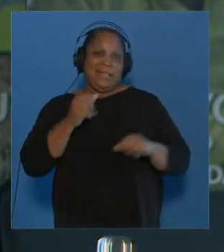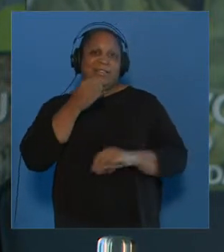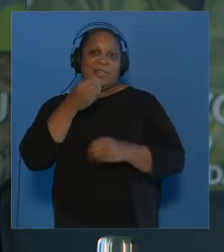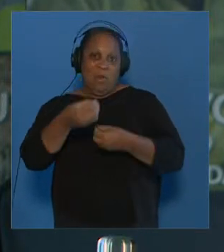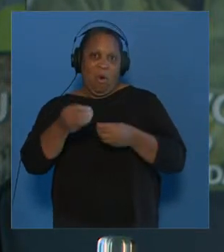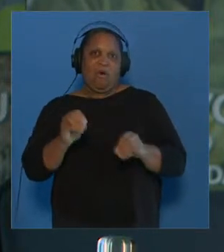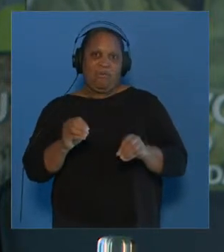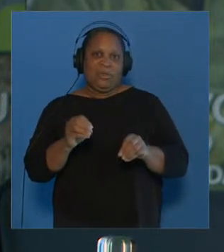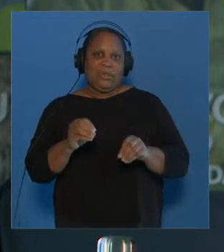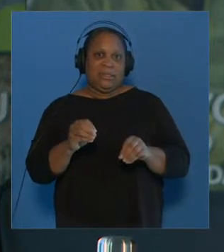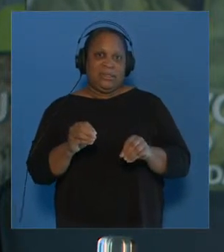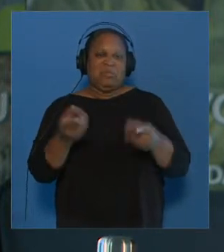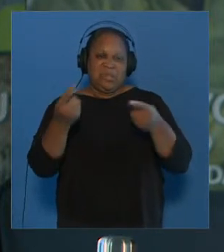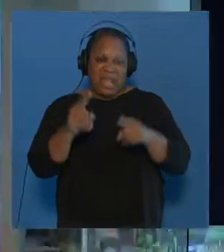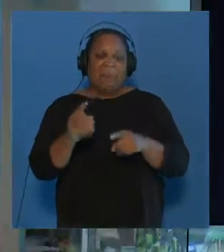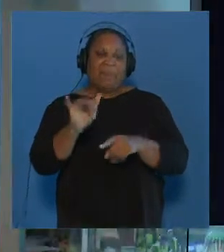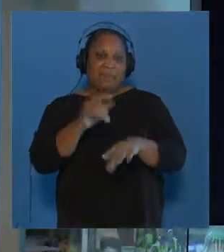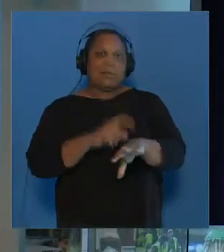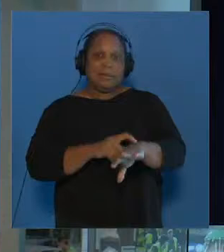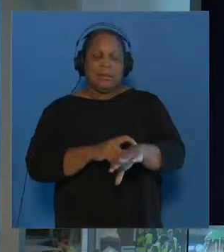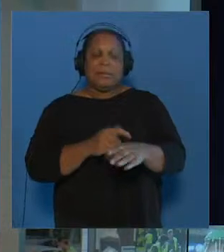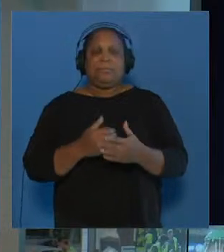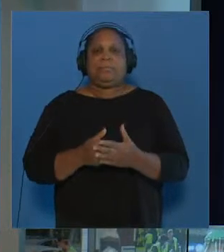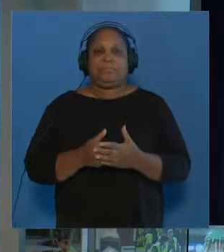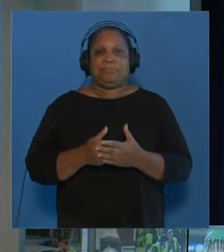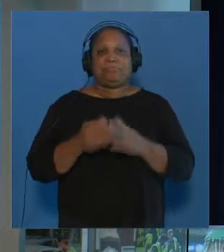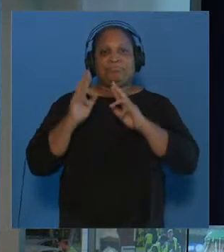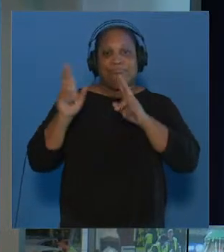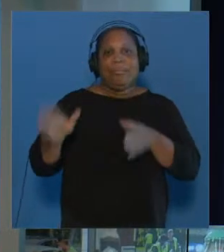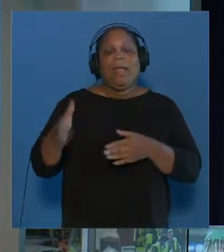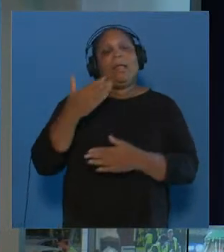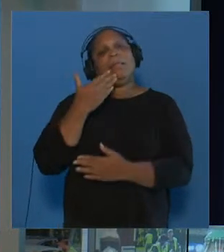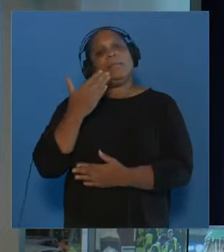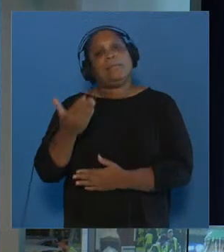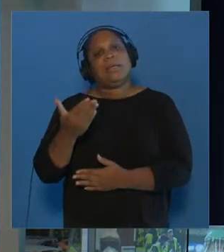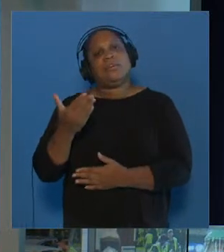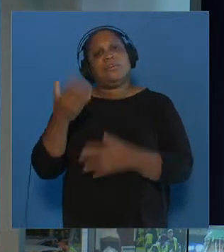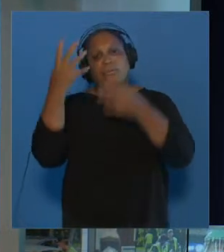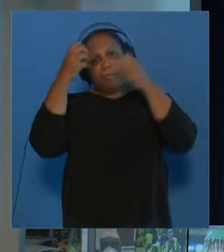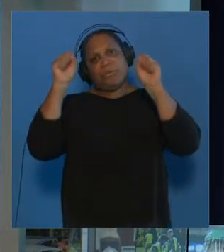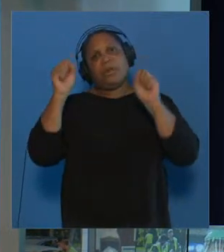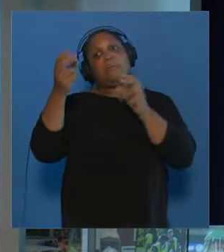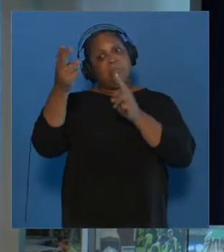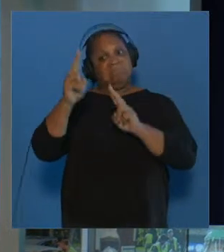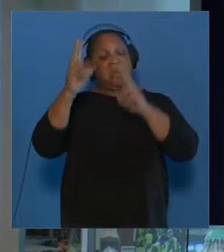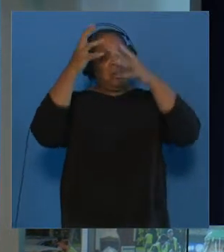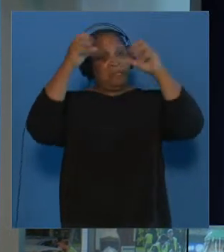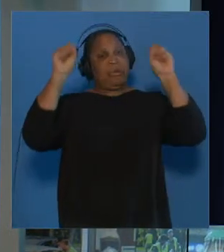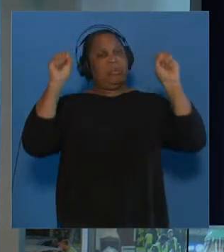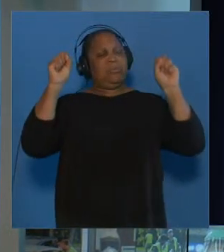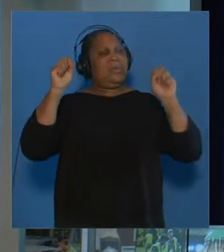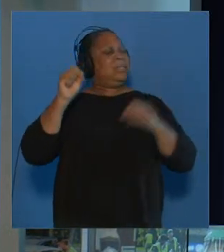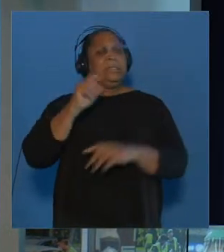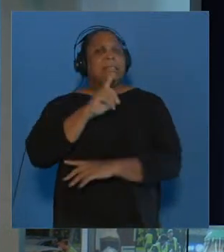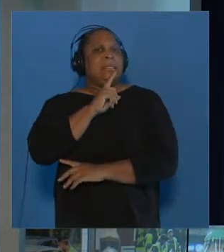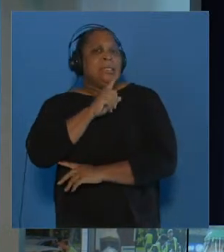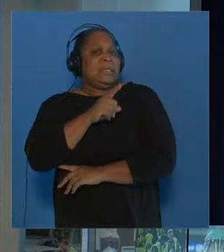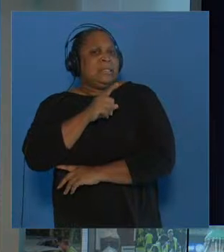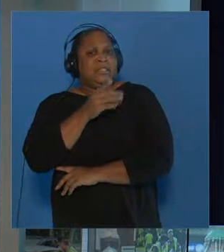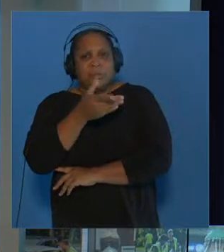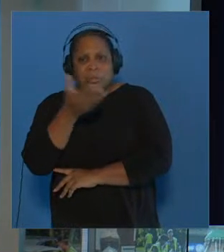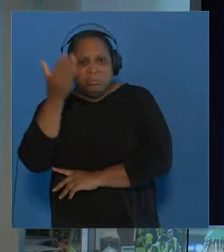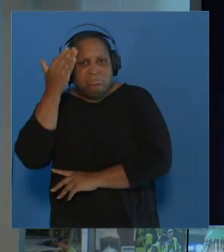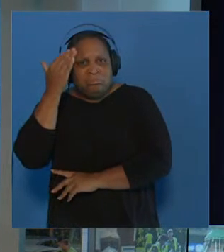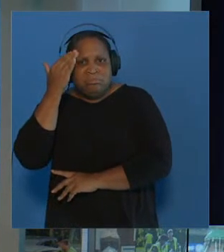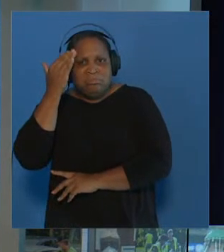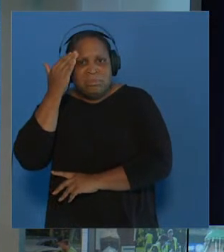here. Thank you. This question for Premier, Honorable Premier. Premier, I'm not sure if you're aware